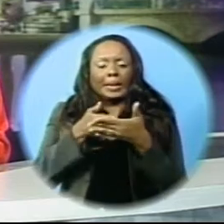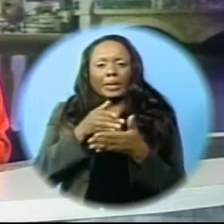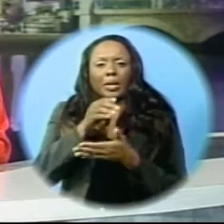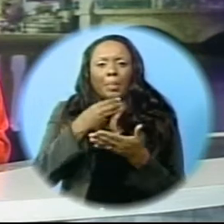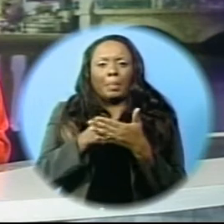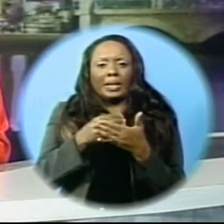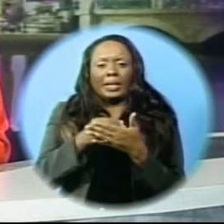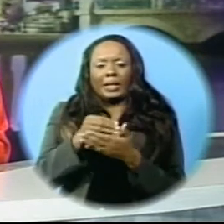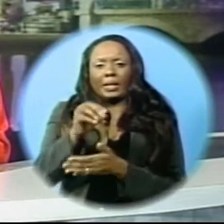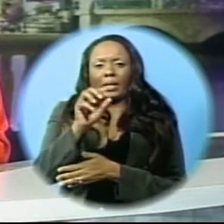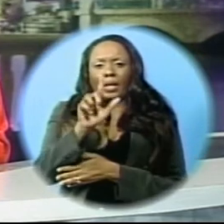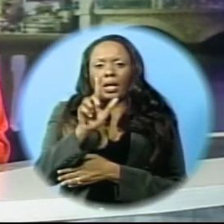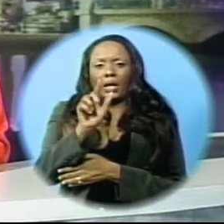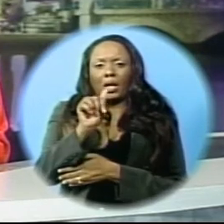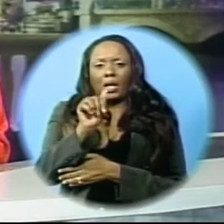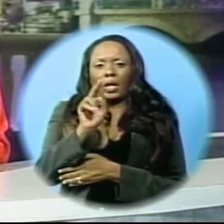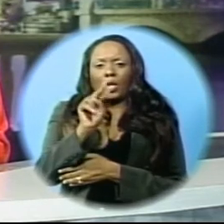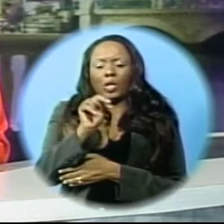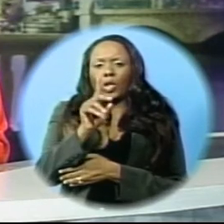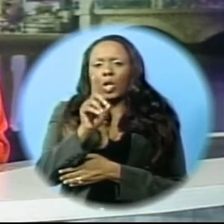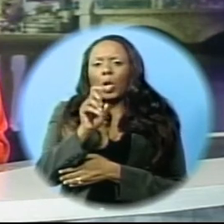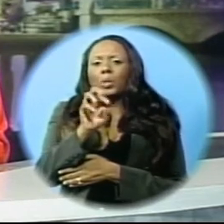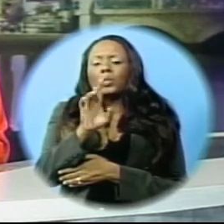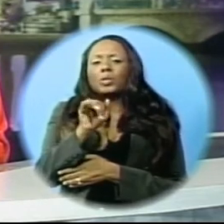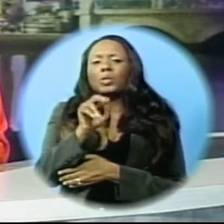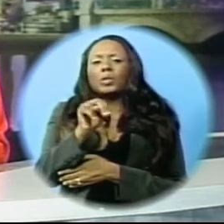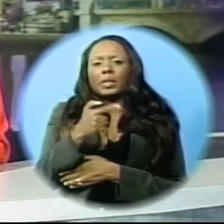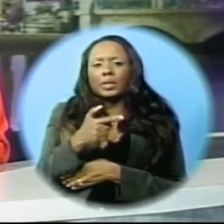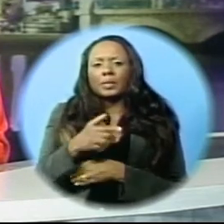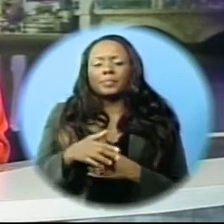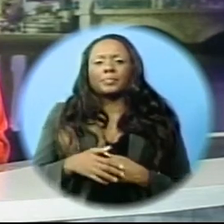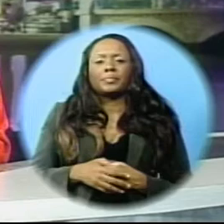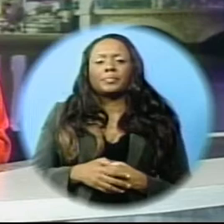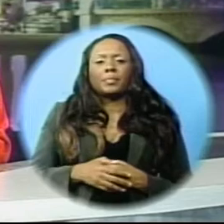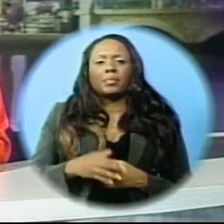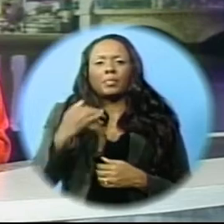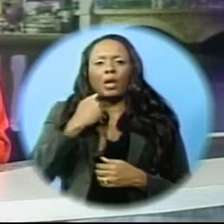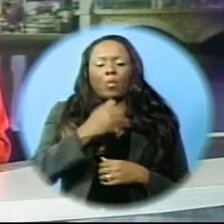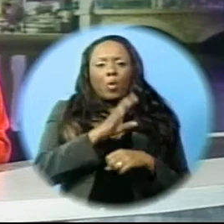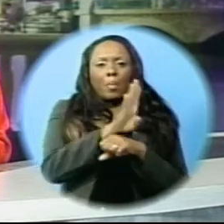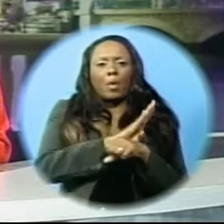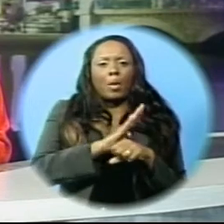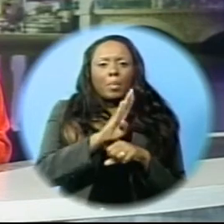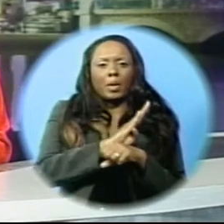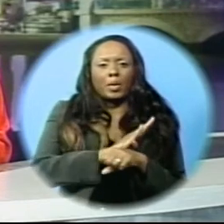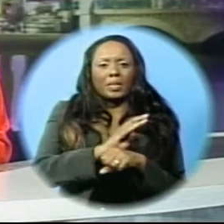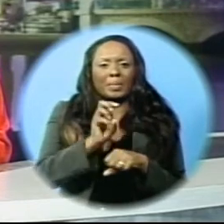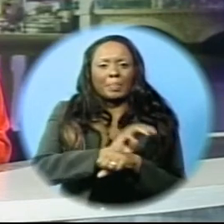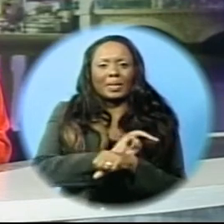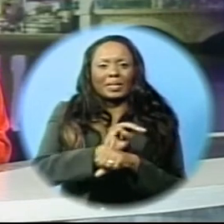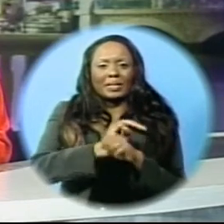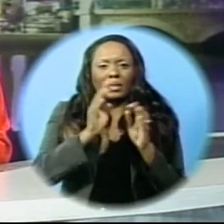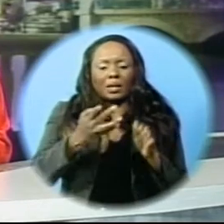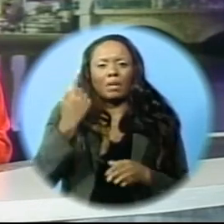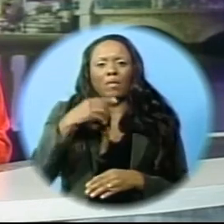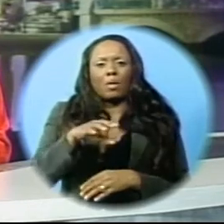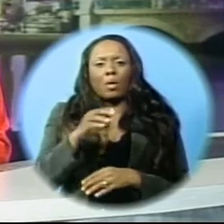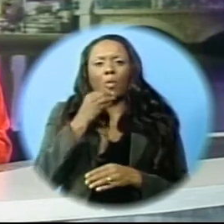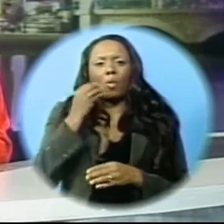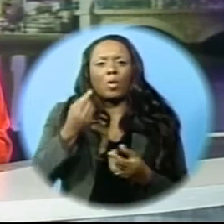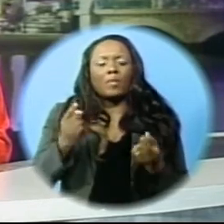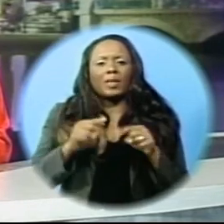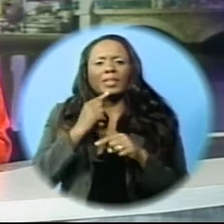Barbados. That, along with national risk management, according to Attorney General and Minister of Home Affairs Adriel Brathwaite, are